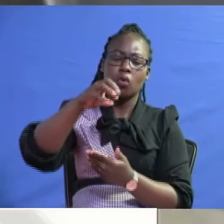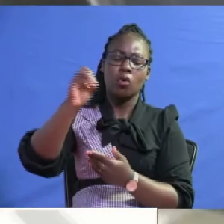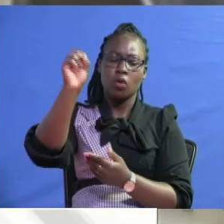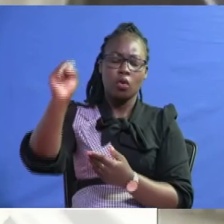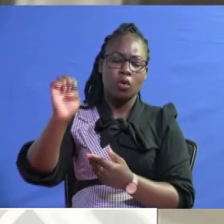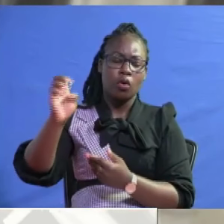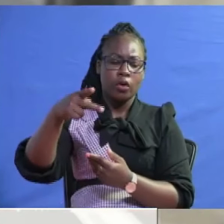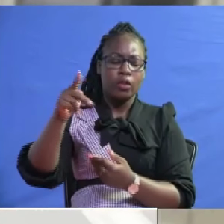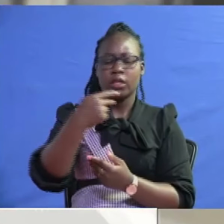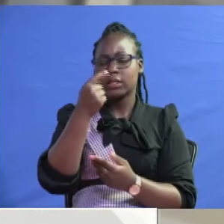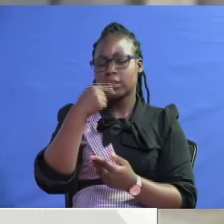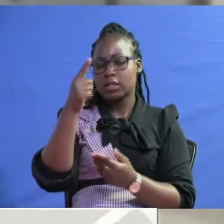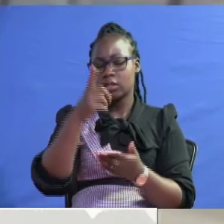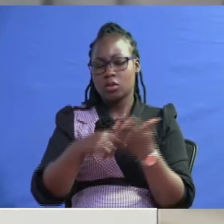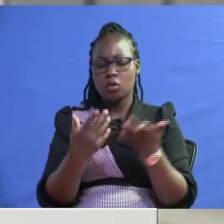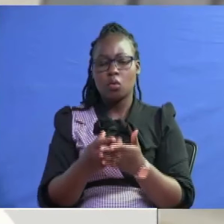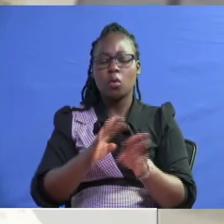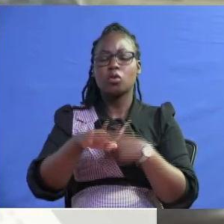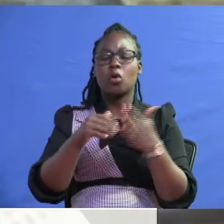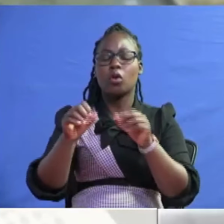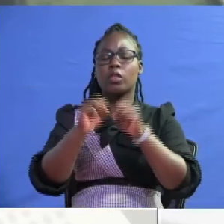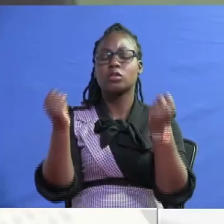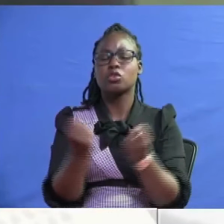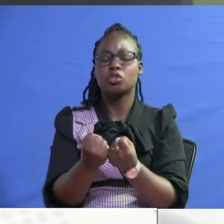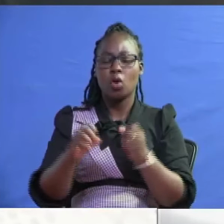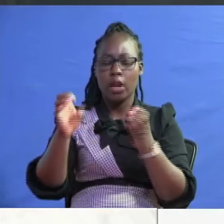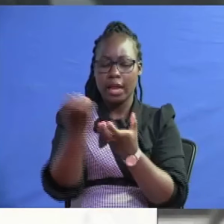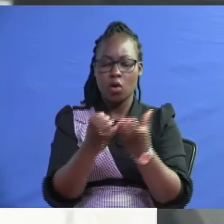has added that all key social economic sectors